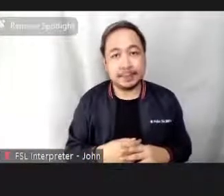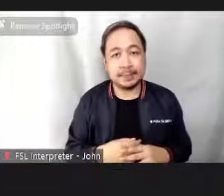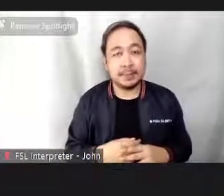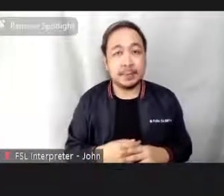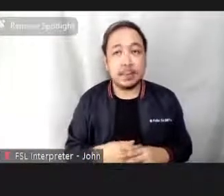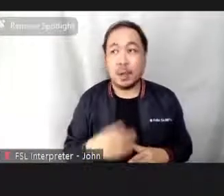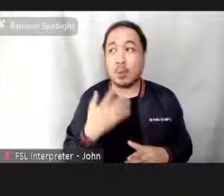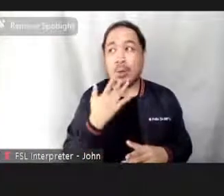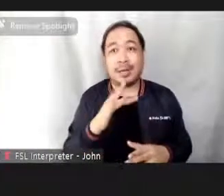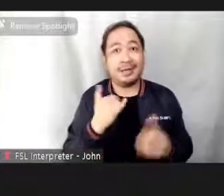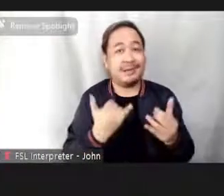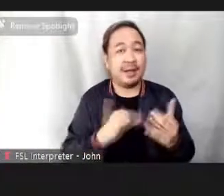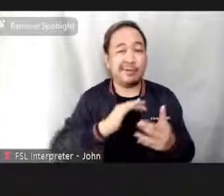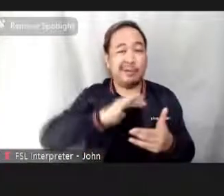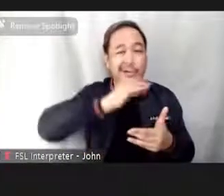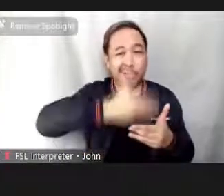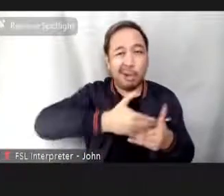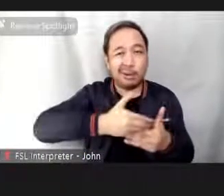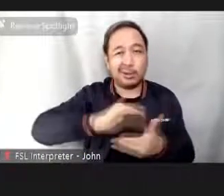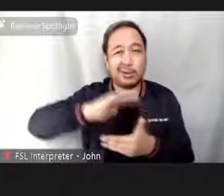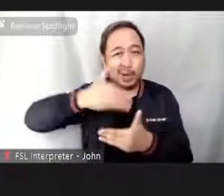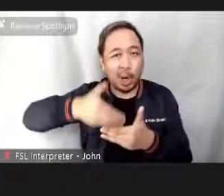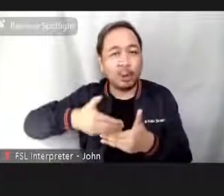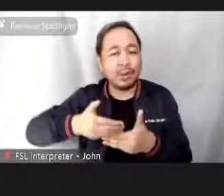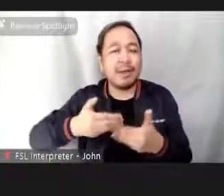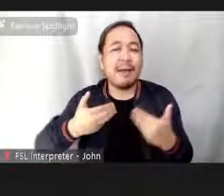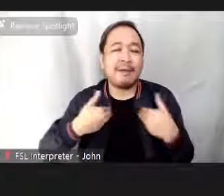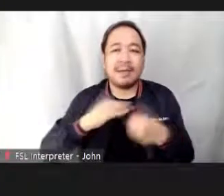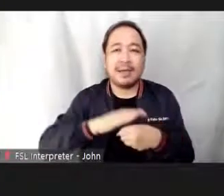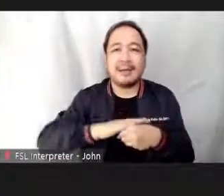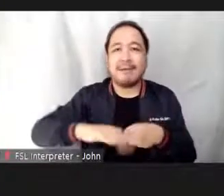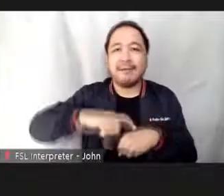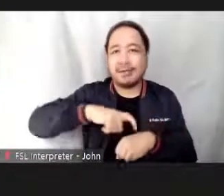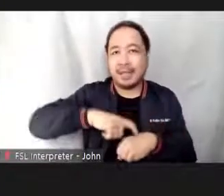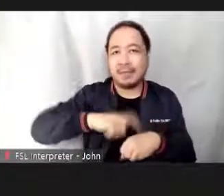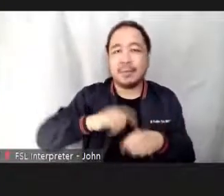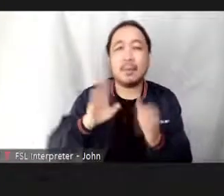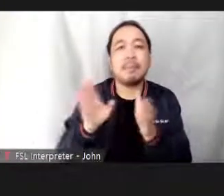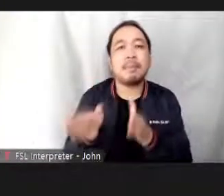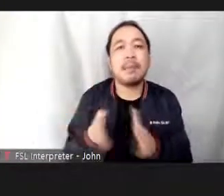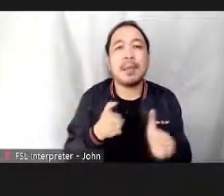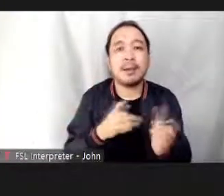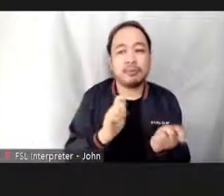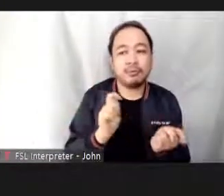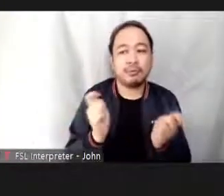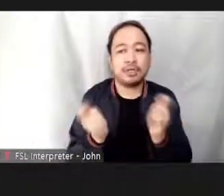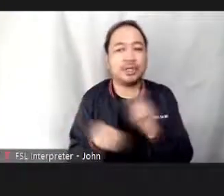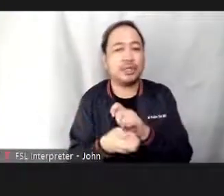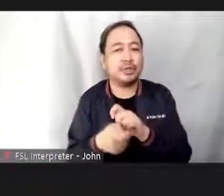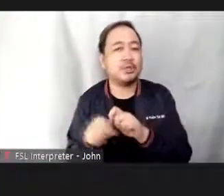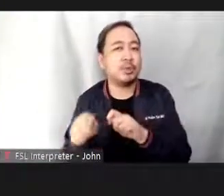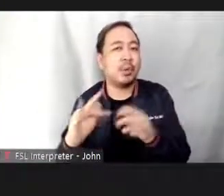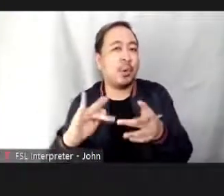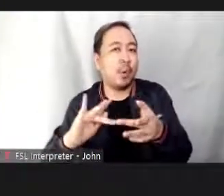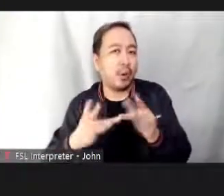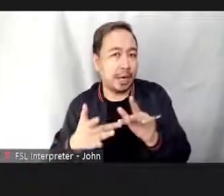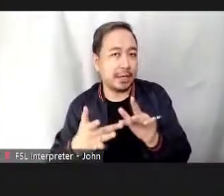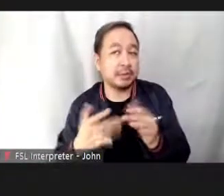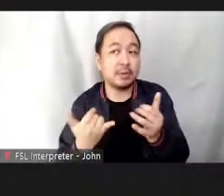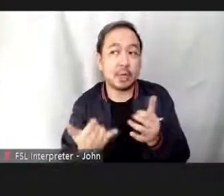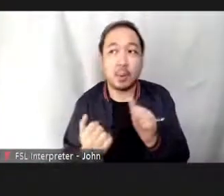Fortunately, the lockdowns also provided us with sufficient time to prepare for the transitioning, and also with the help of our